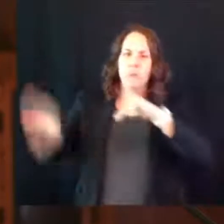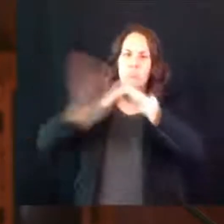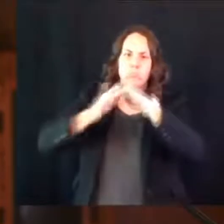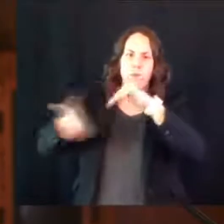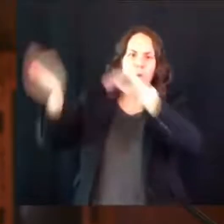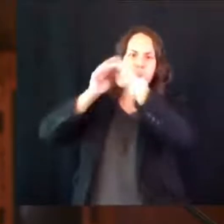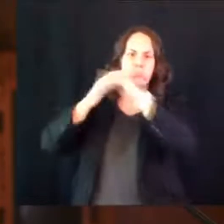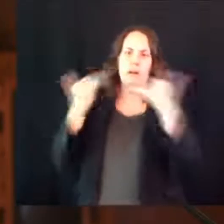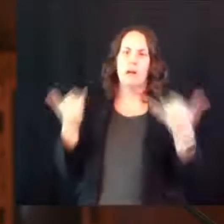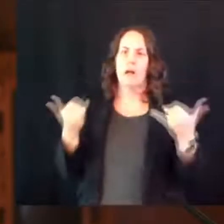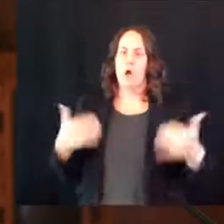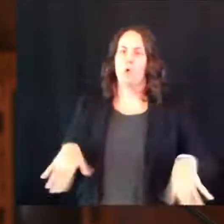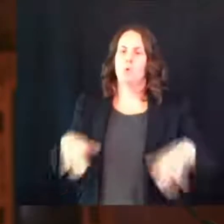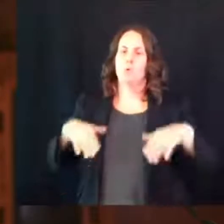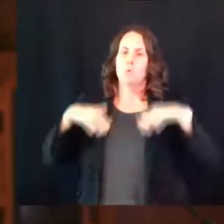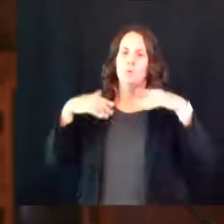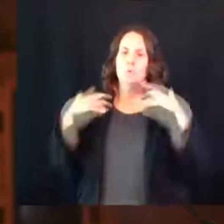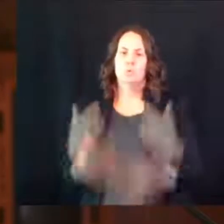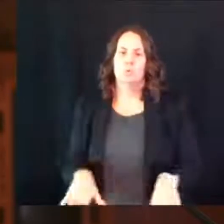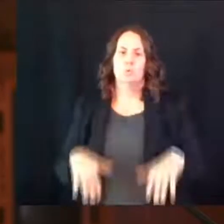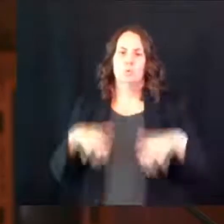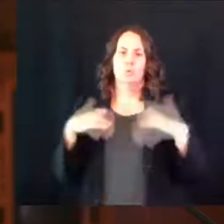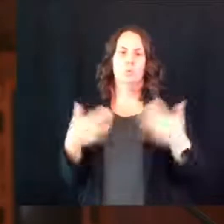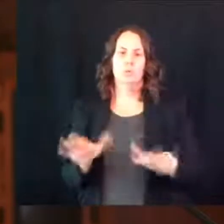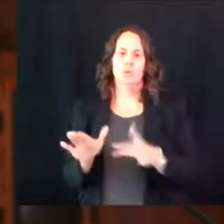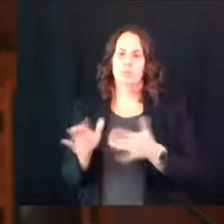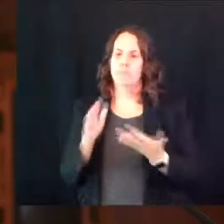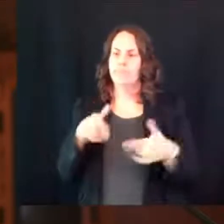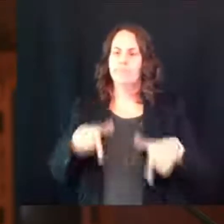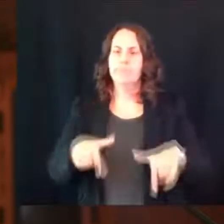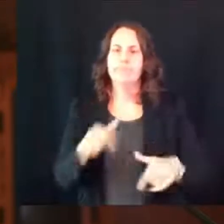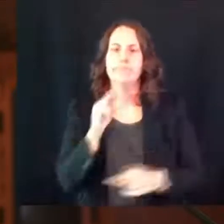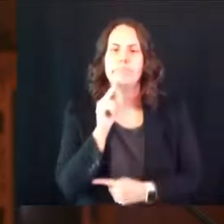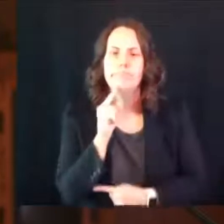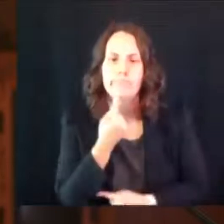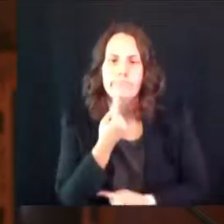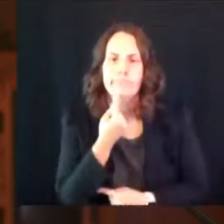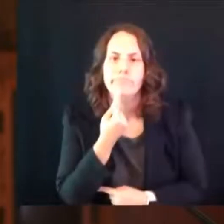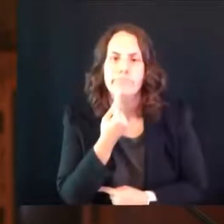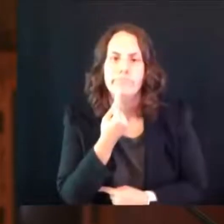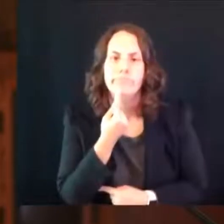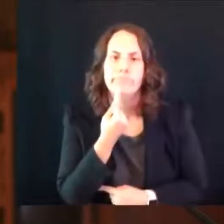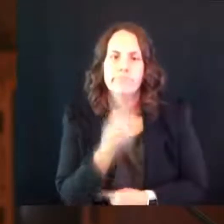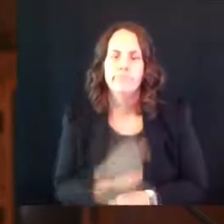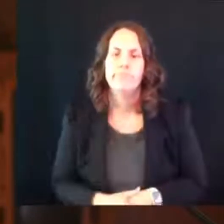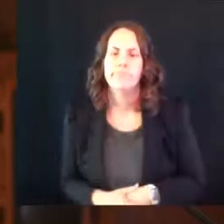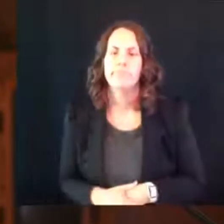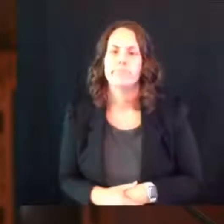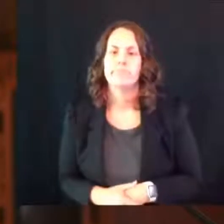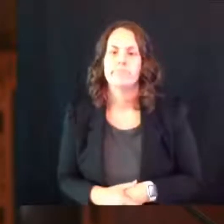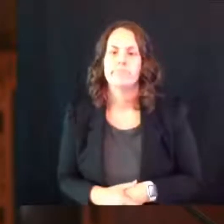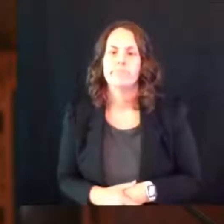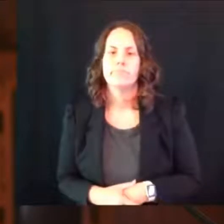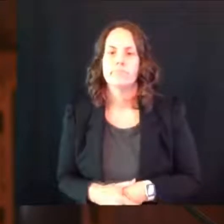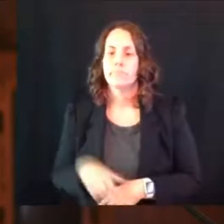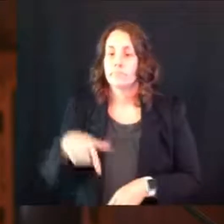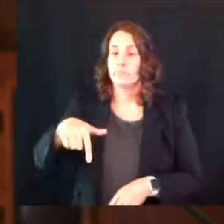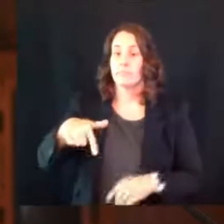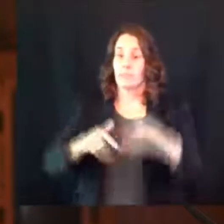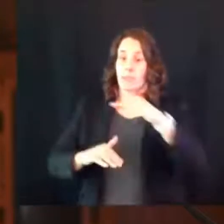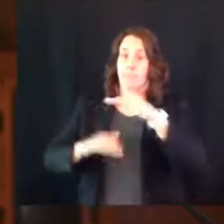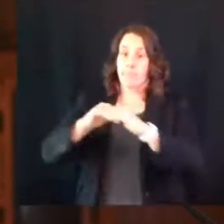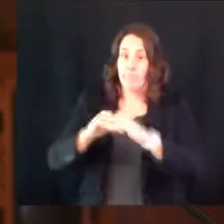it is time for us, through this public gatherings limitation, through the mask order, through additional measures that